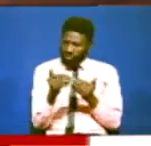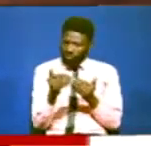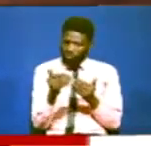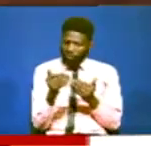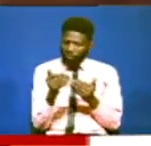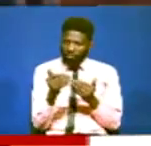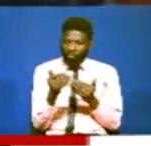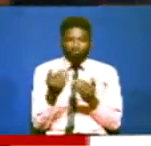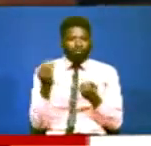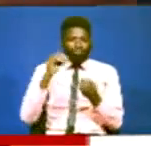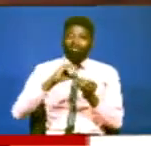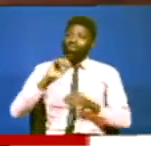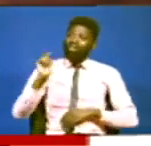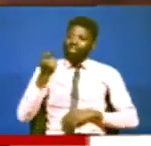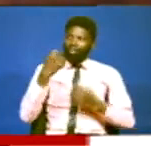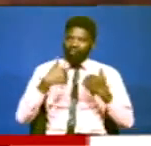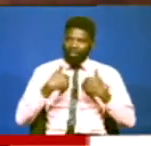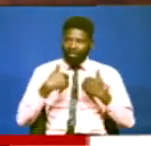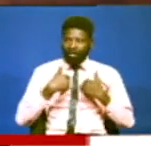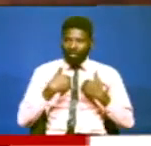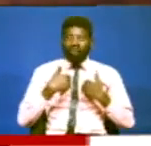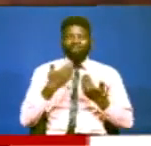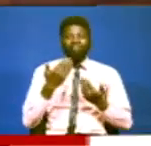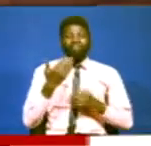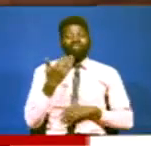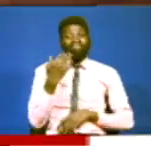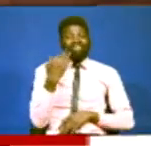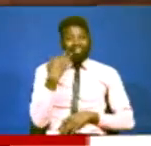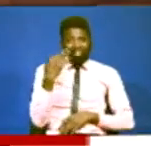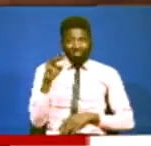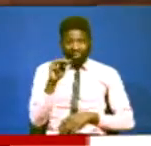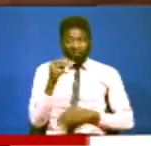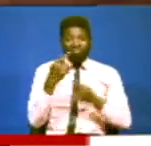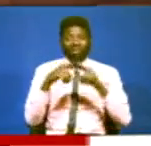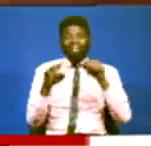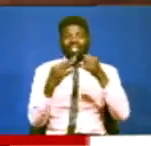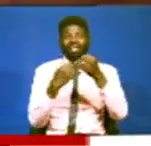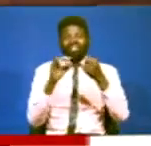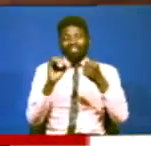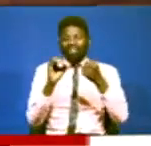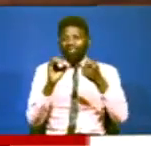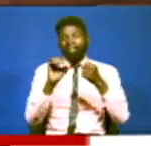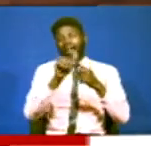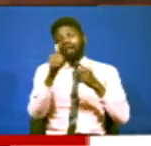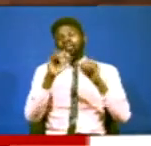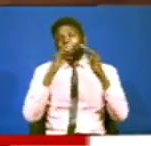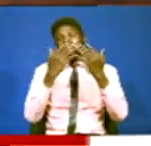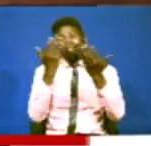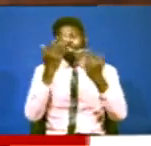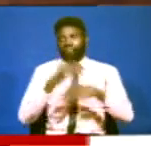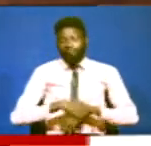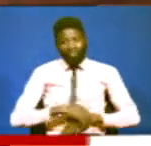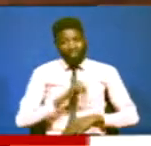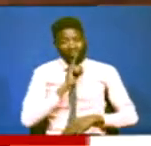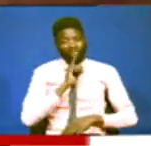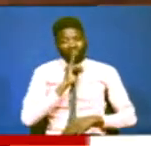mostly from Kenya, there were about 300, but the 80 million were from the rest of the world. Right, so you're saying 386 million?